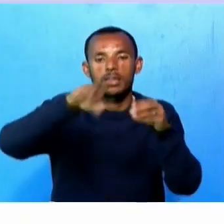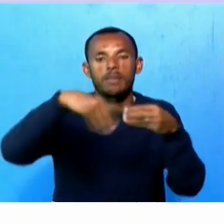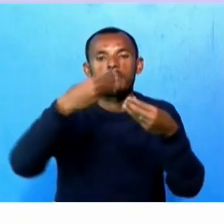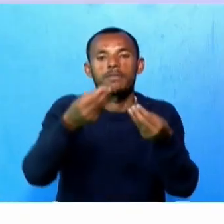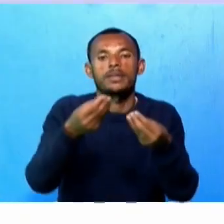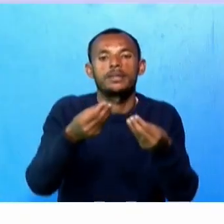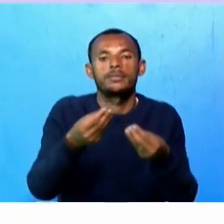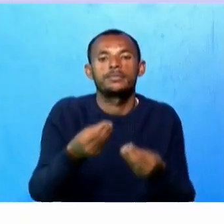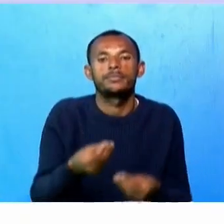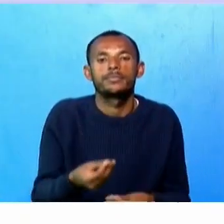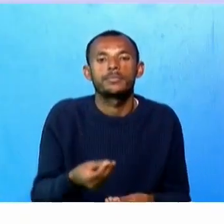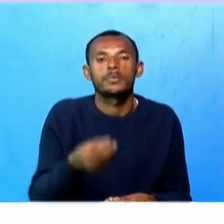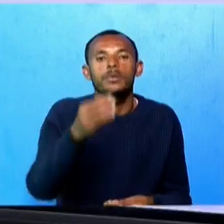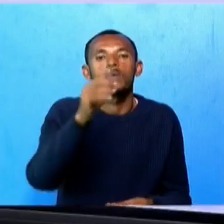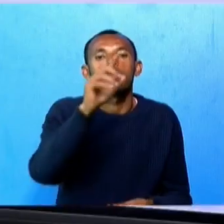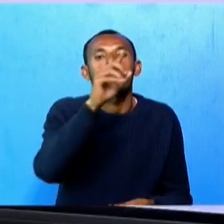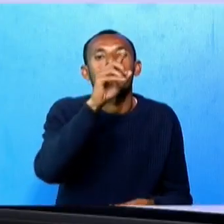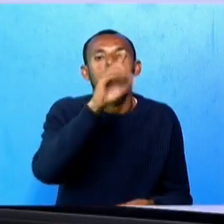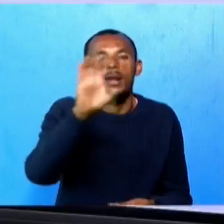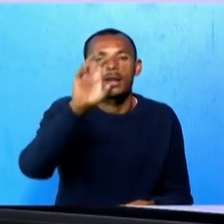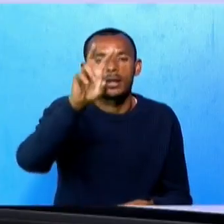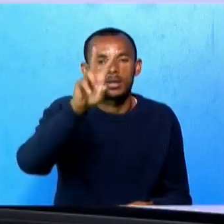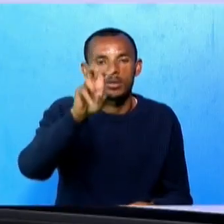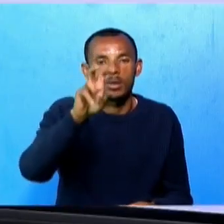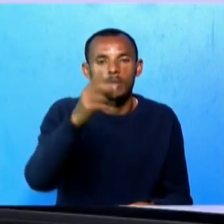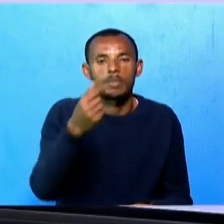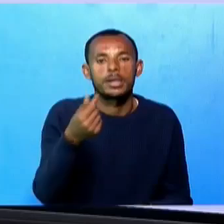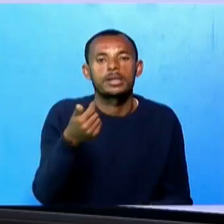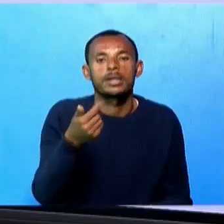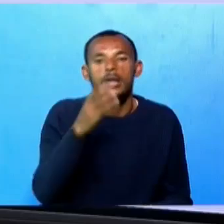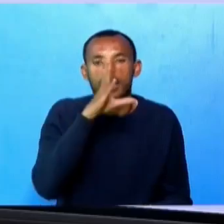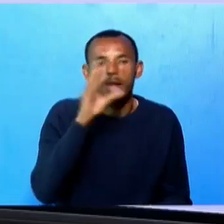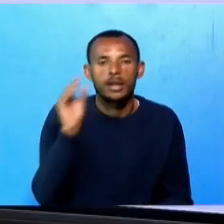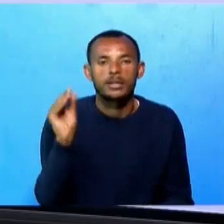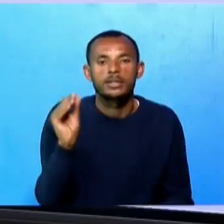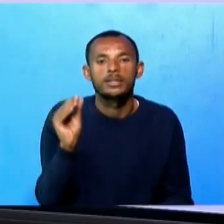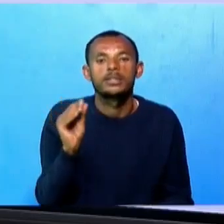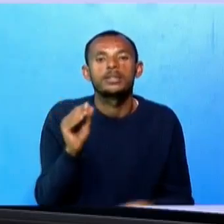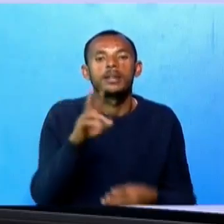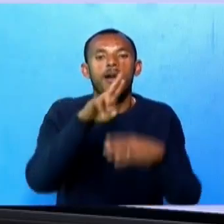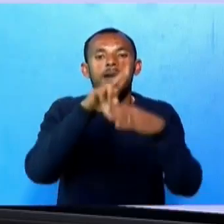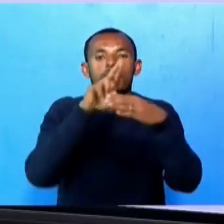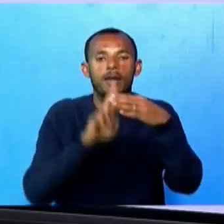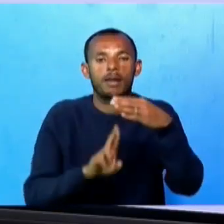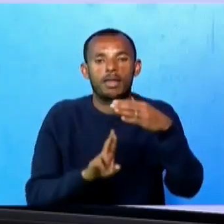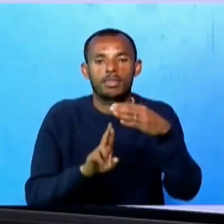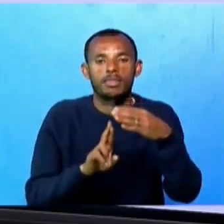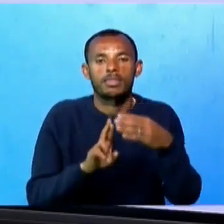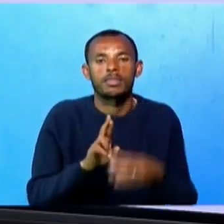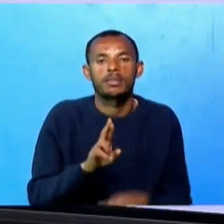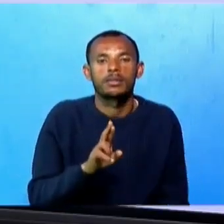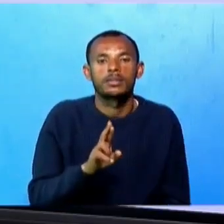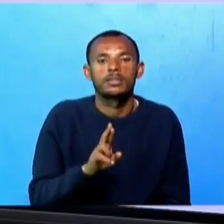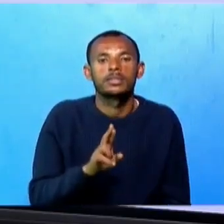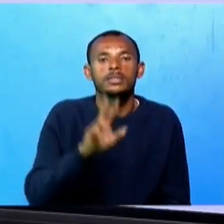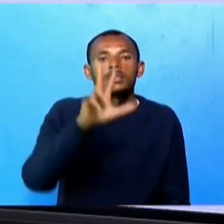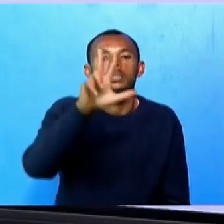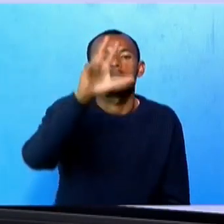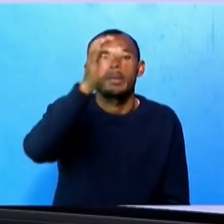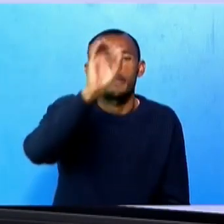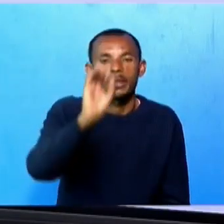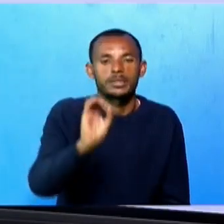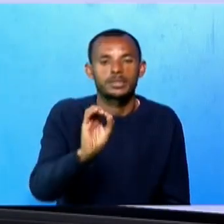about 120 BER, and the rate is